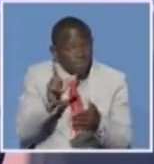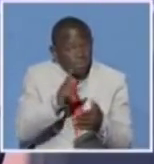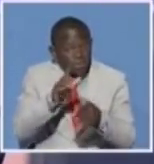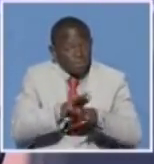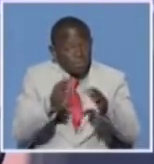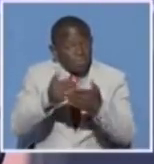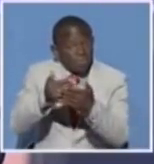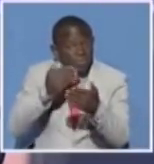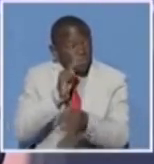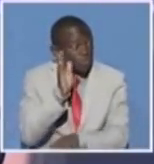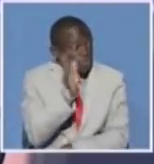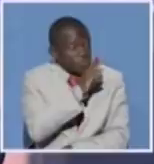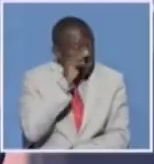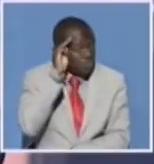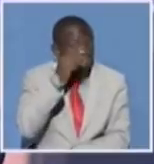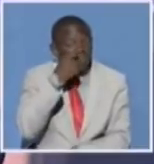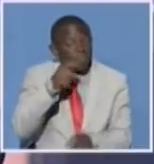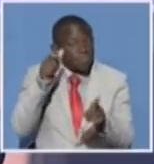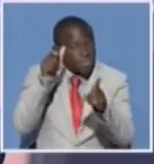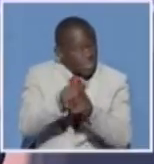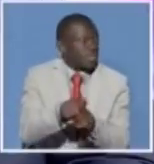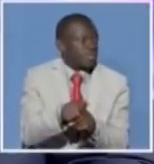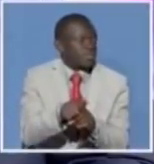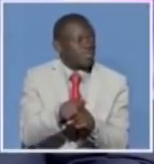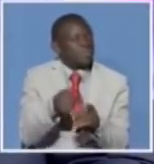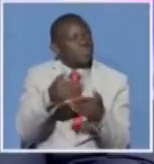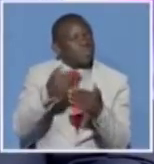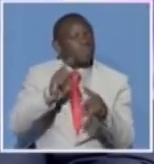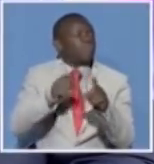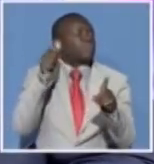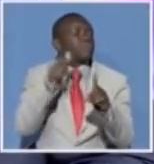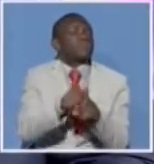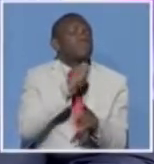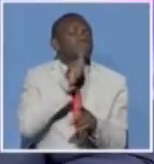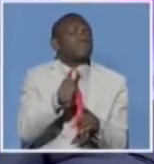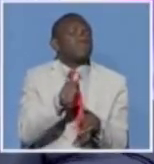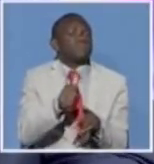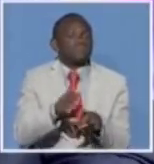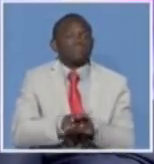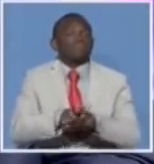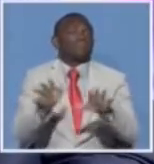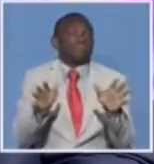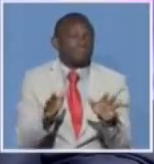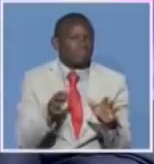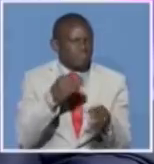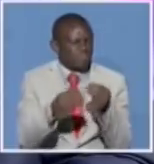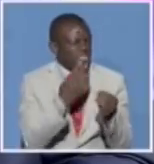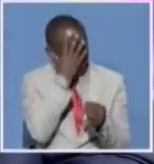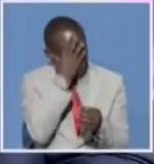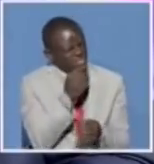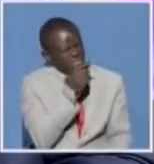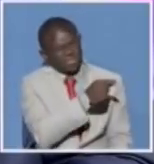the exam was only cancelled after it was published. Well, within our own administrative system, through the